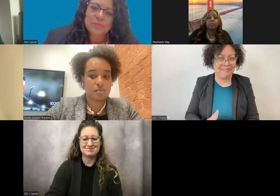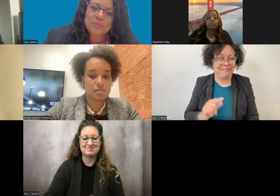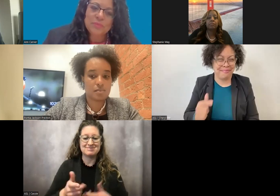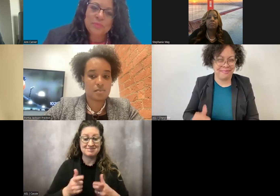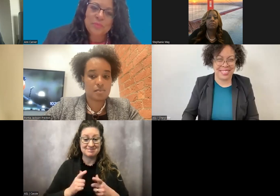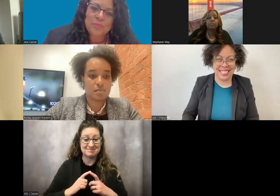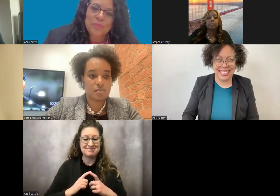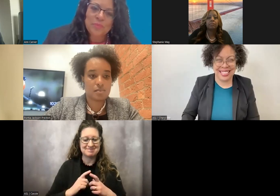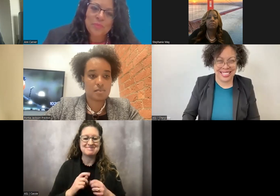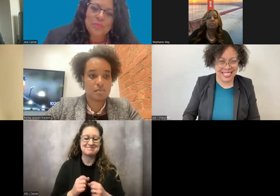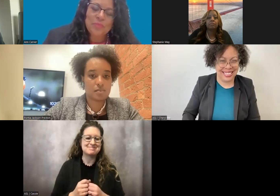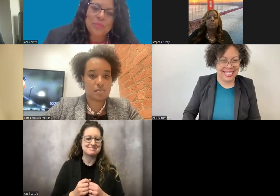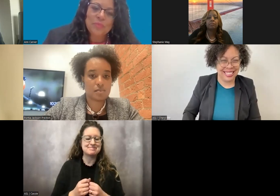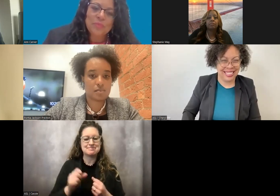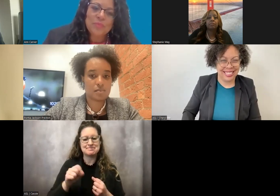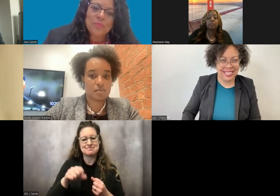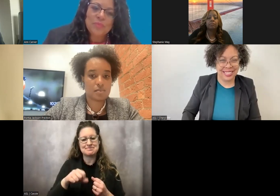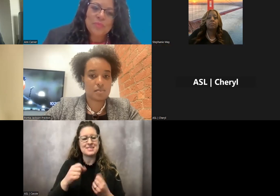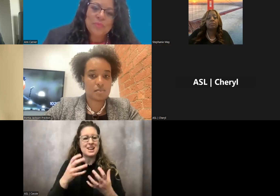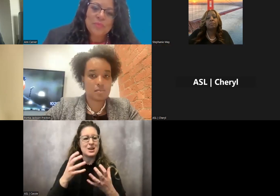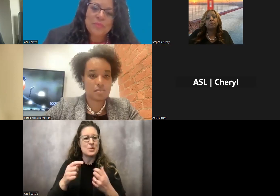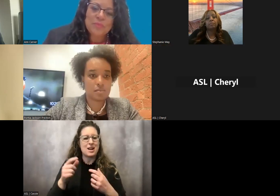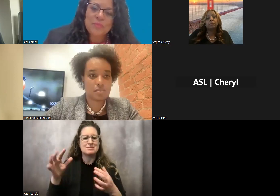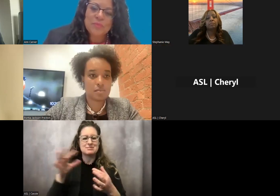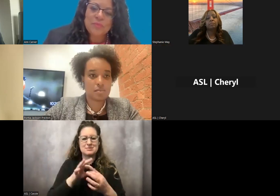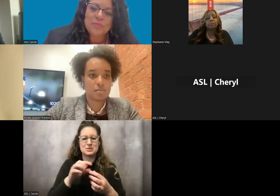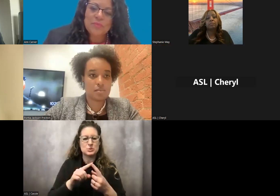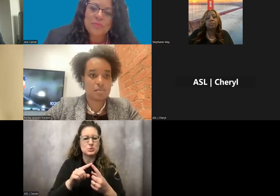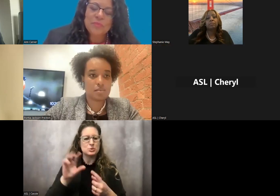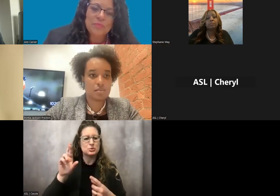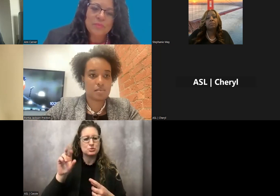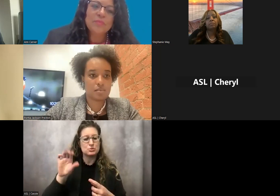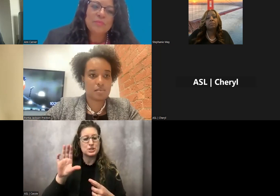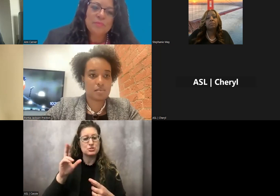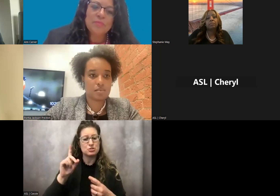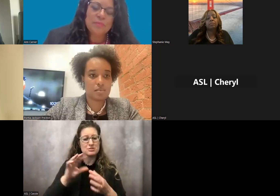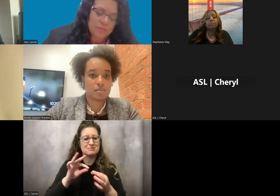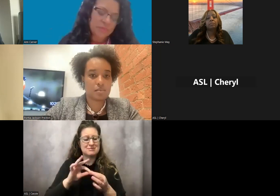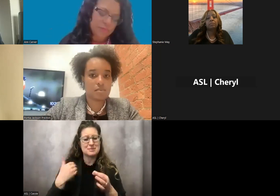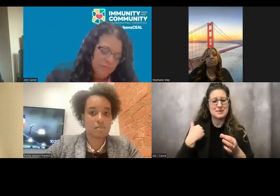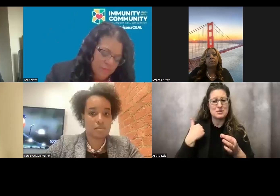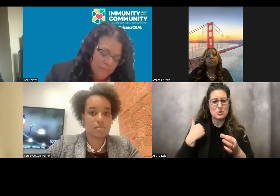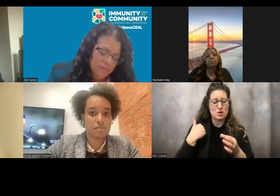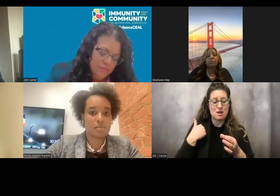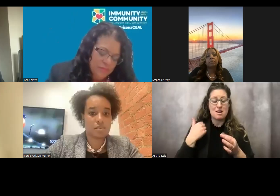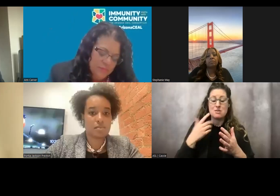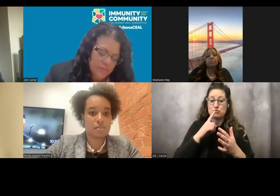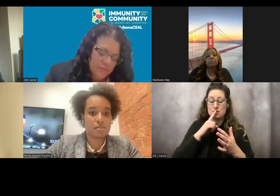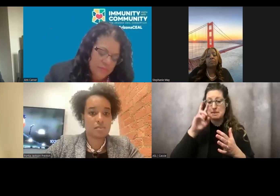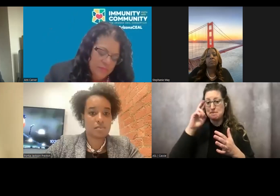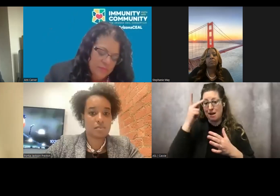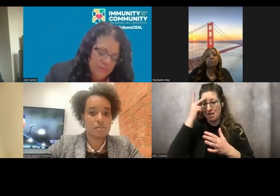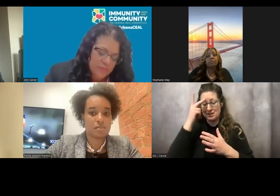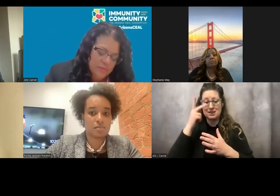that there's been a real, as we all know, intertwining of public health and politics in the past several years. And I